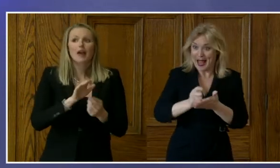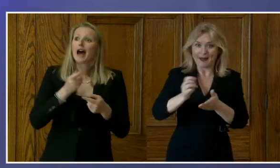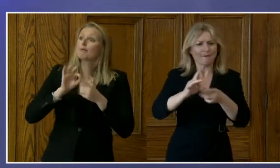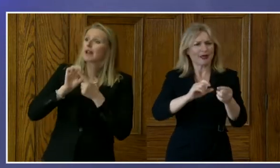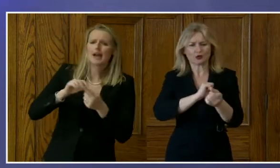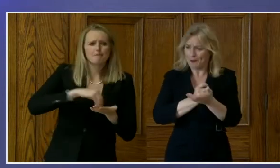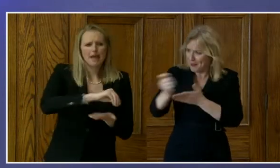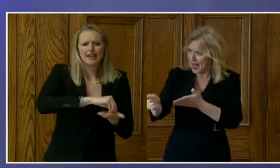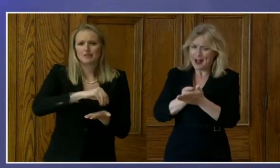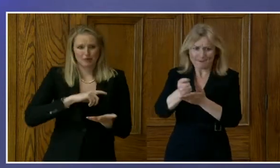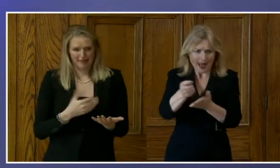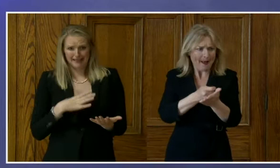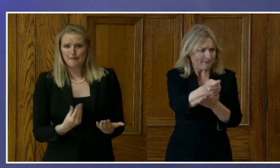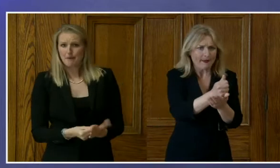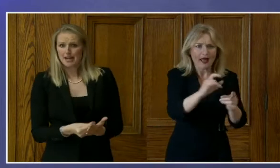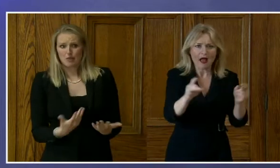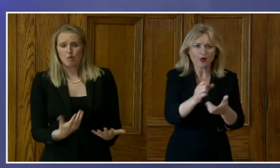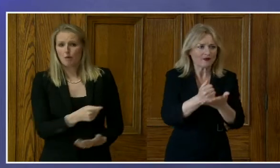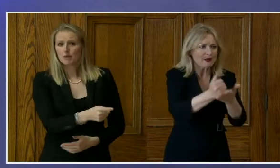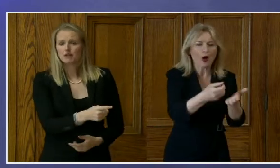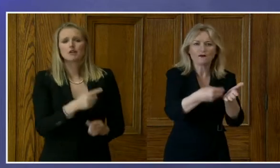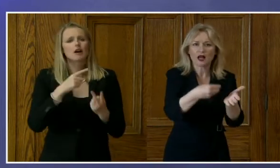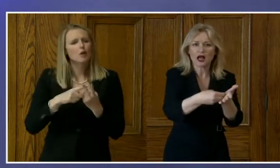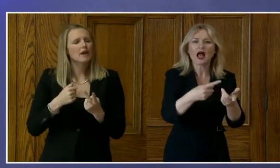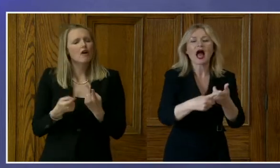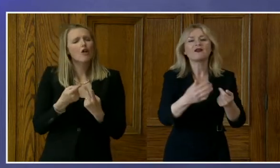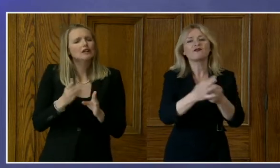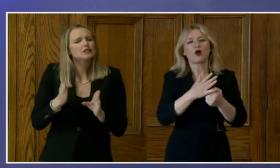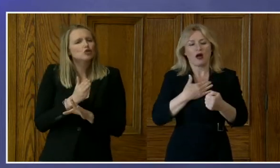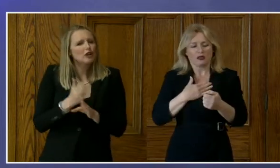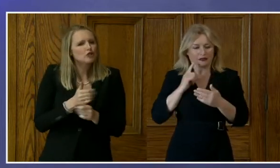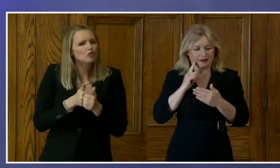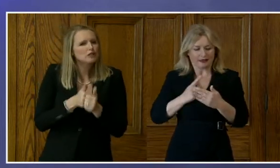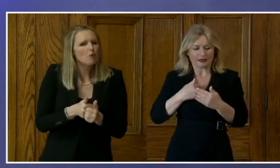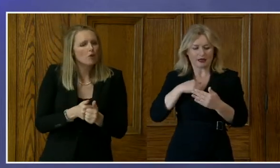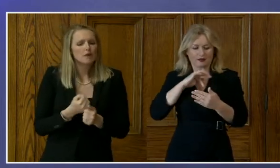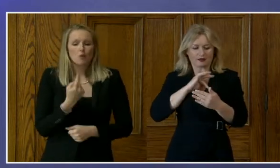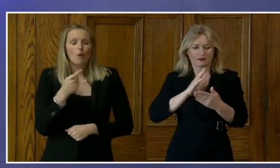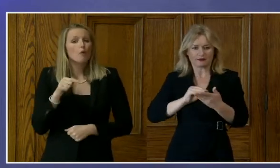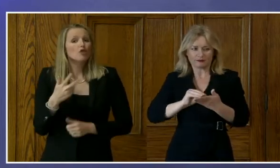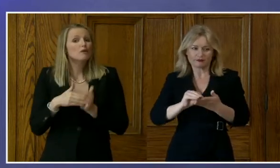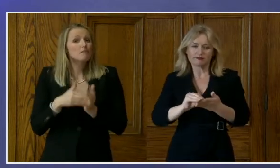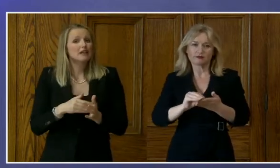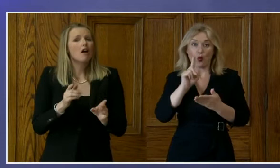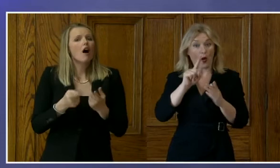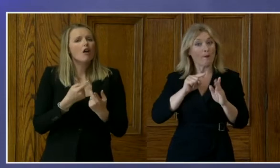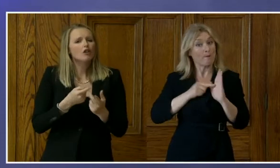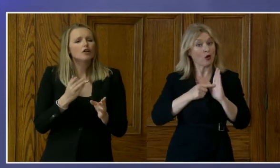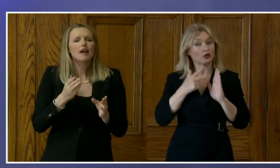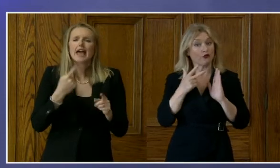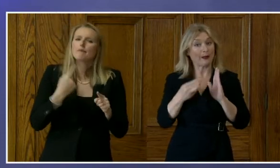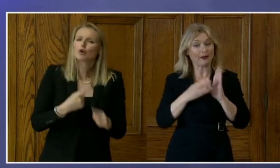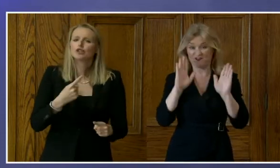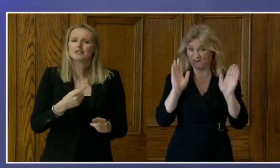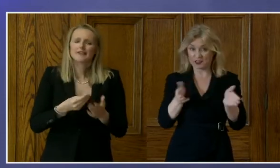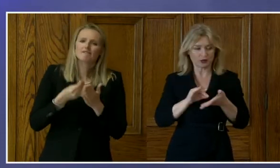they need at this time. And obviously through discretionary support as well, we have paid out over 1.3 million in emergency